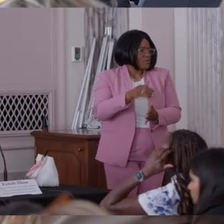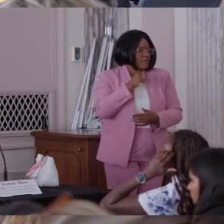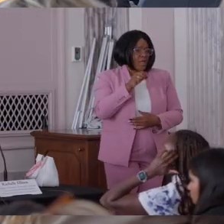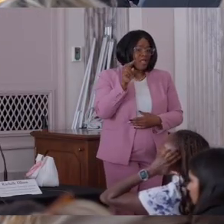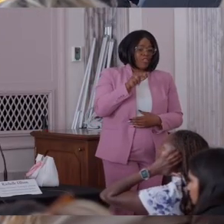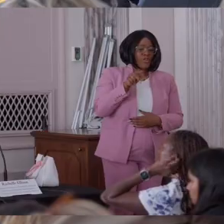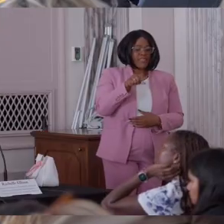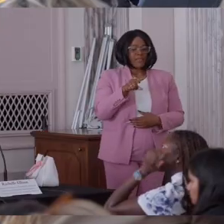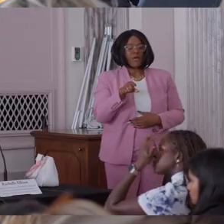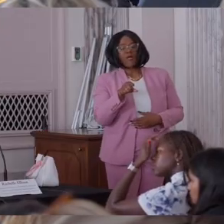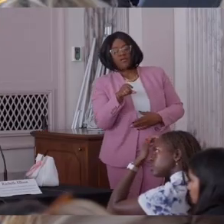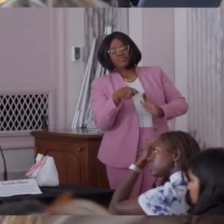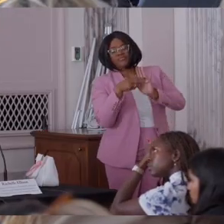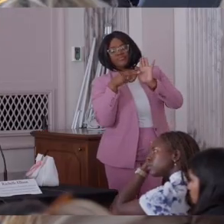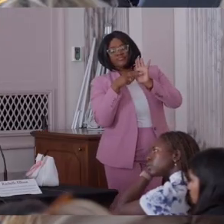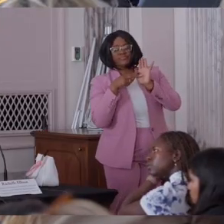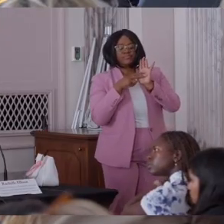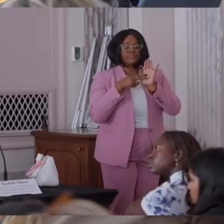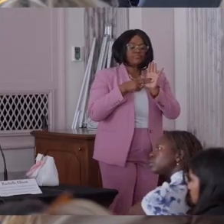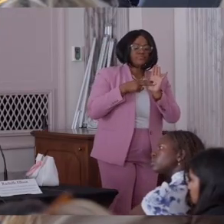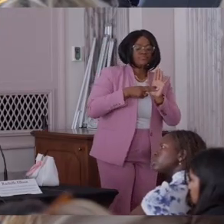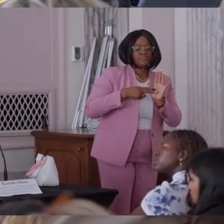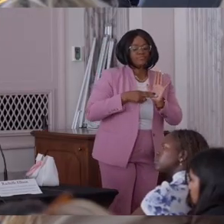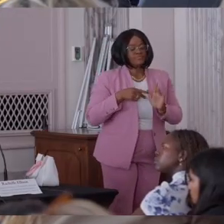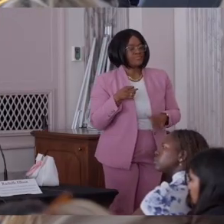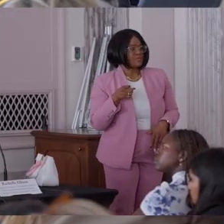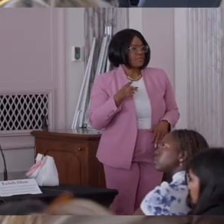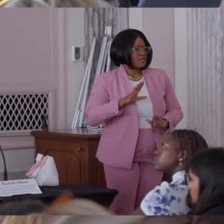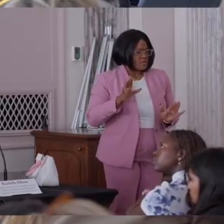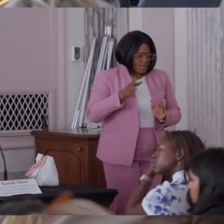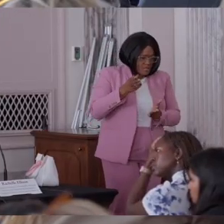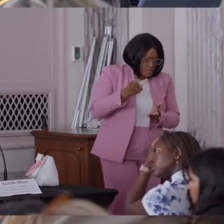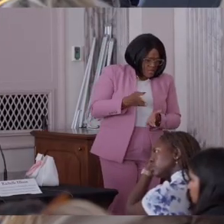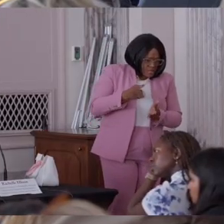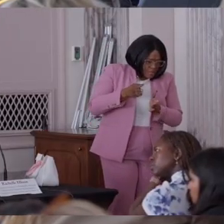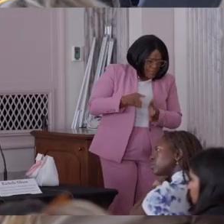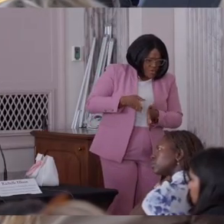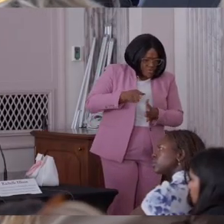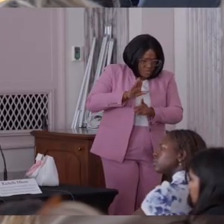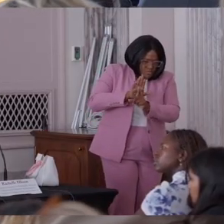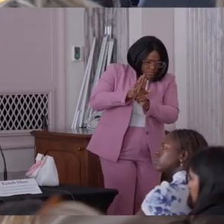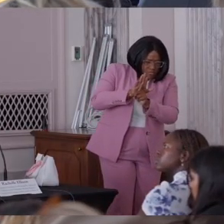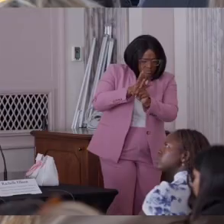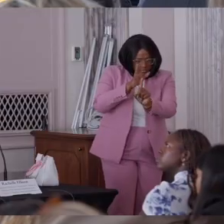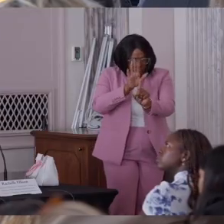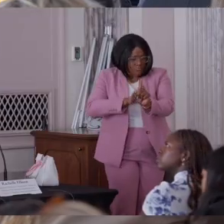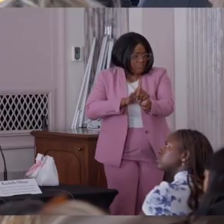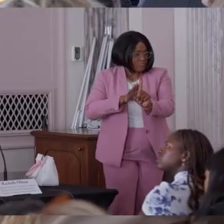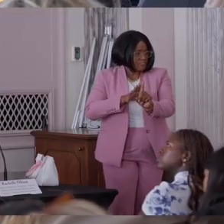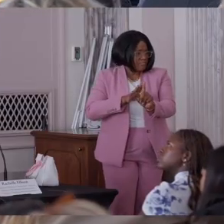at their behavioral health condition or the fact that they're living in a living on the